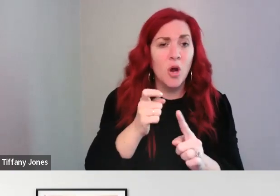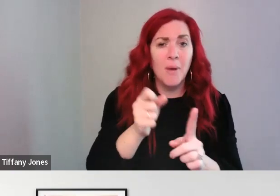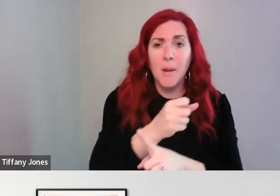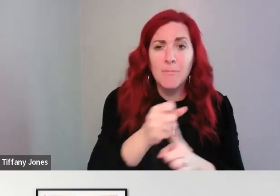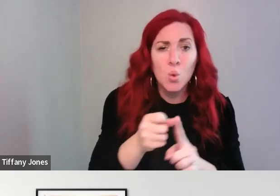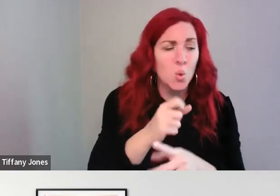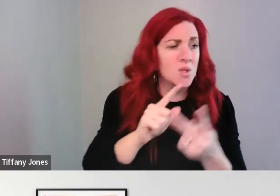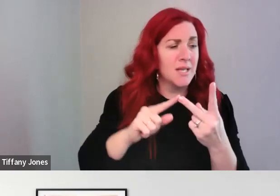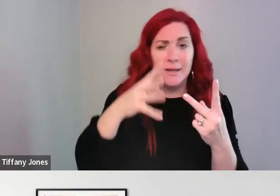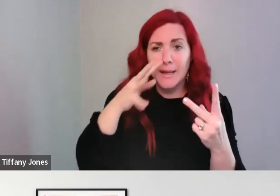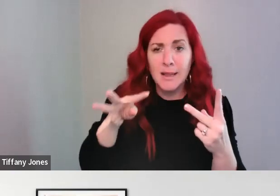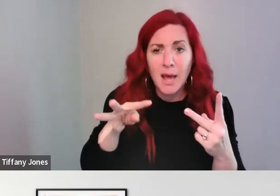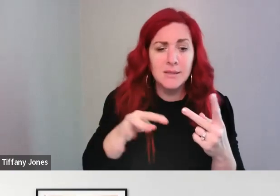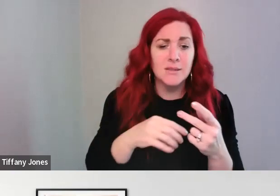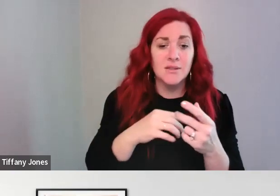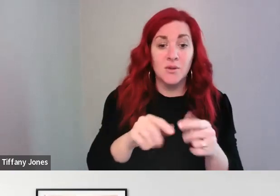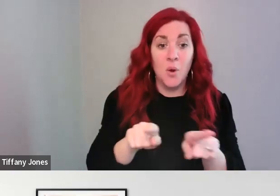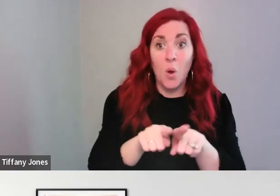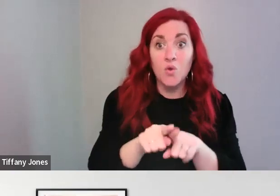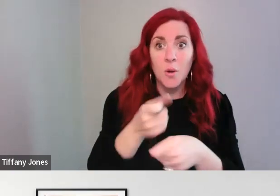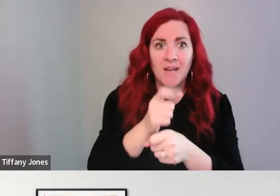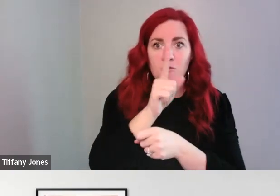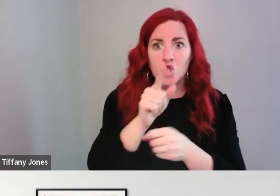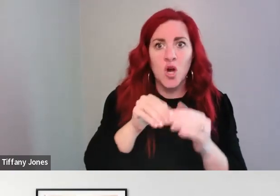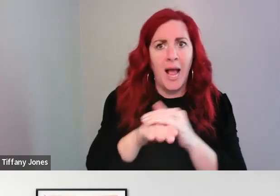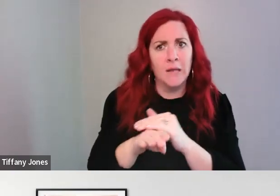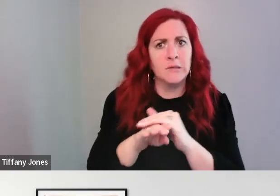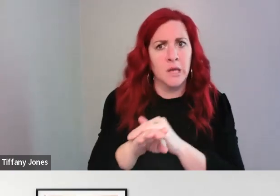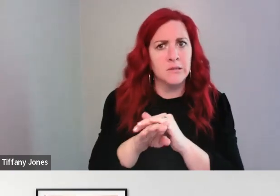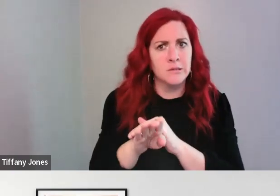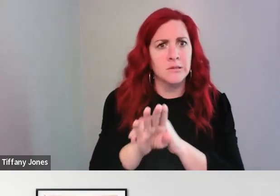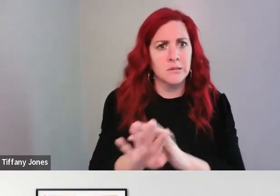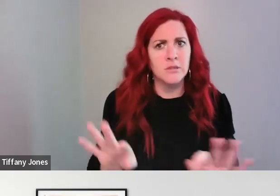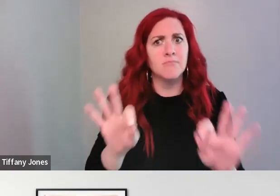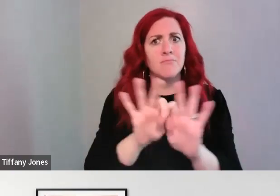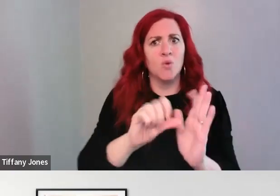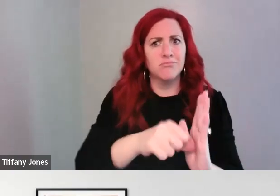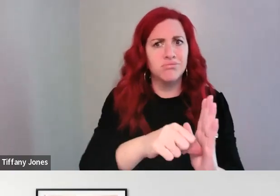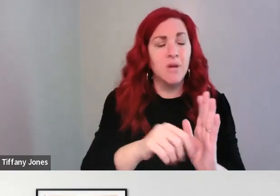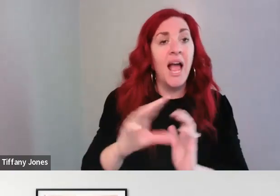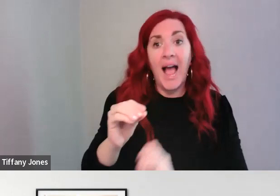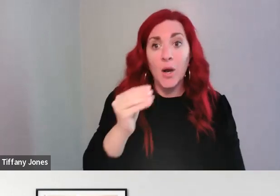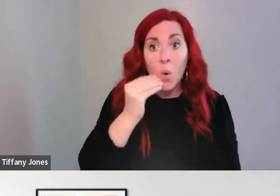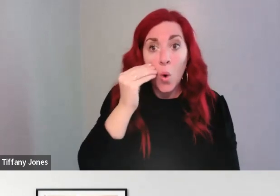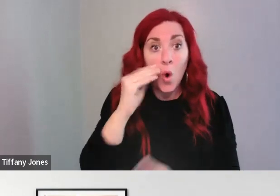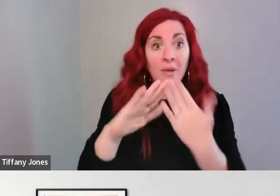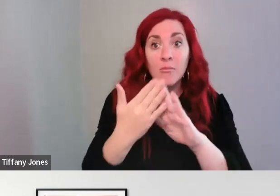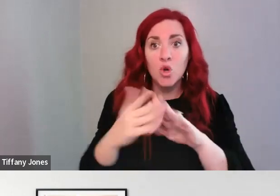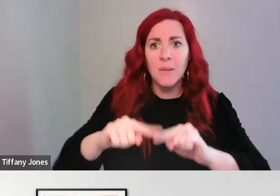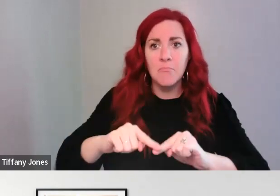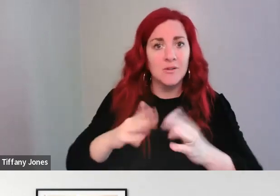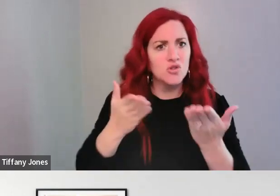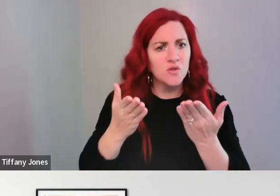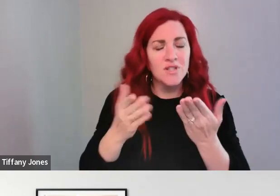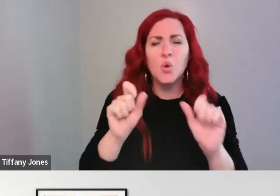neglect. And also ensuring access is a big one, and home and community-based services. So, but you can kind of look through our